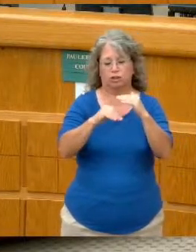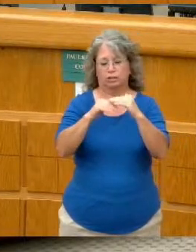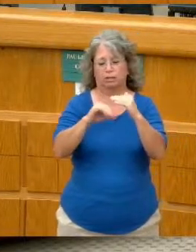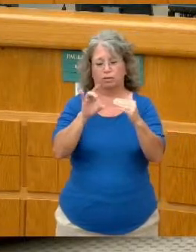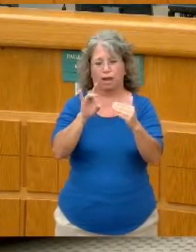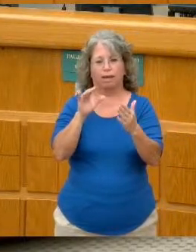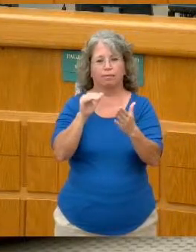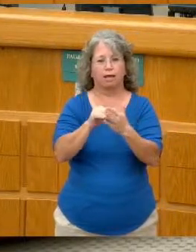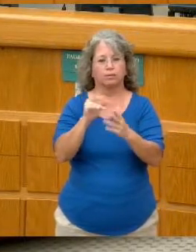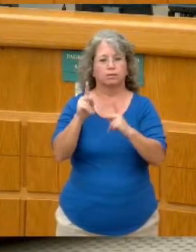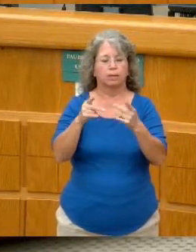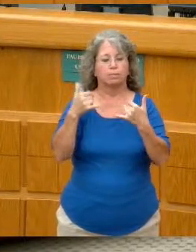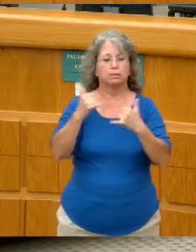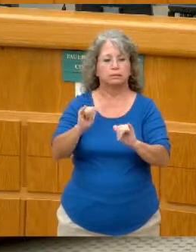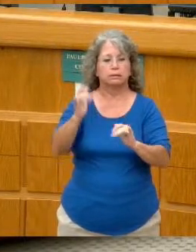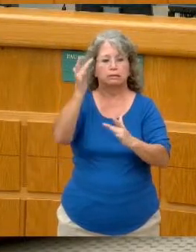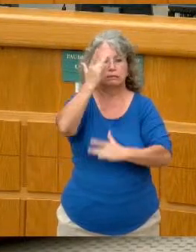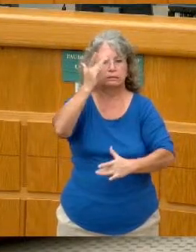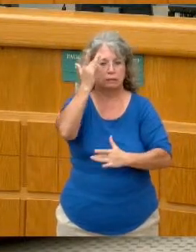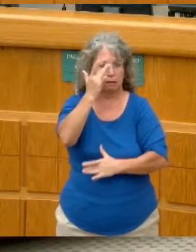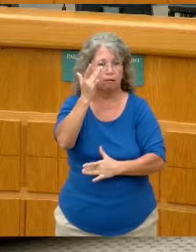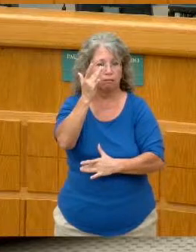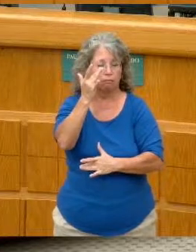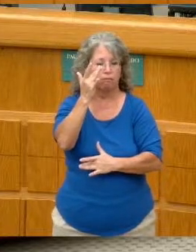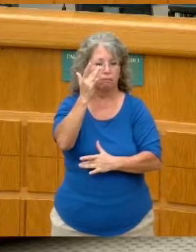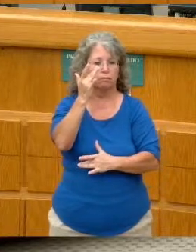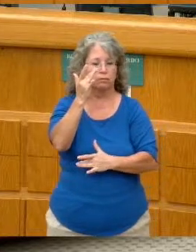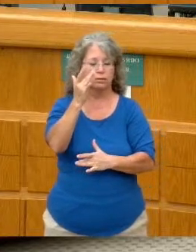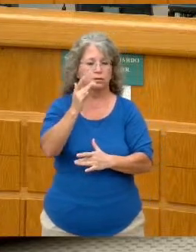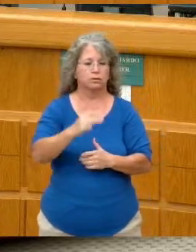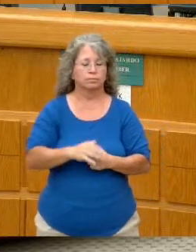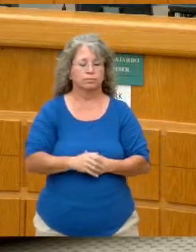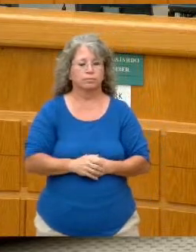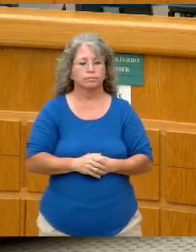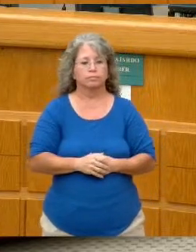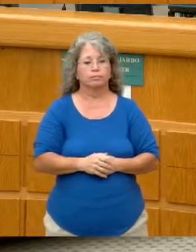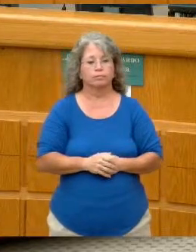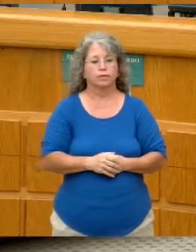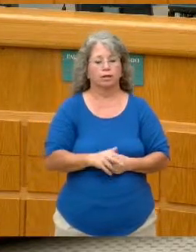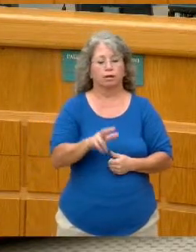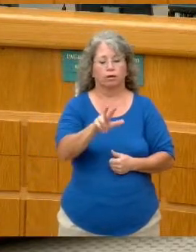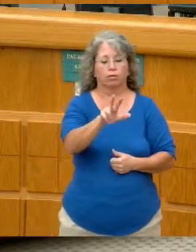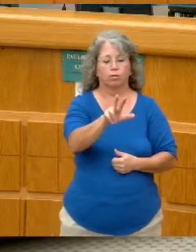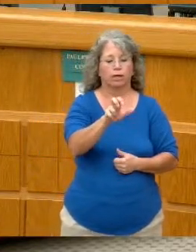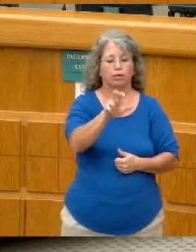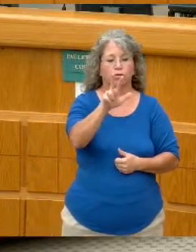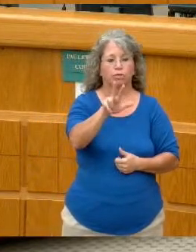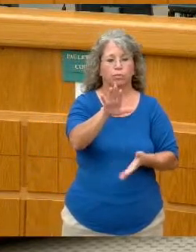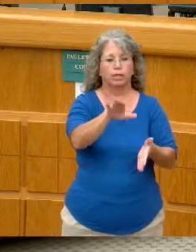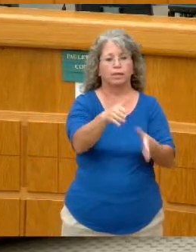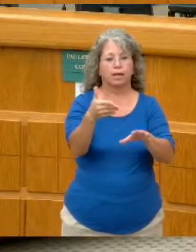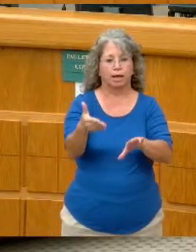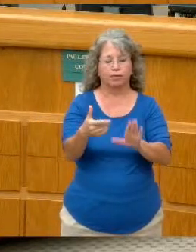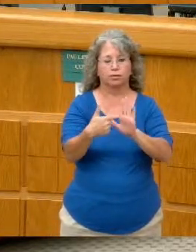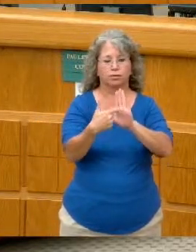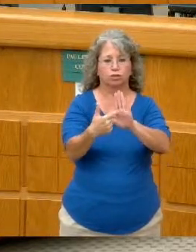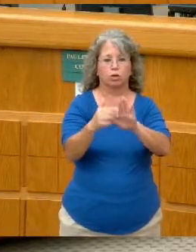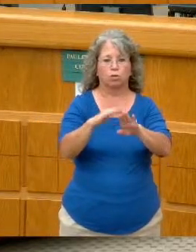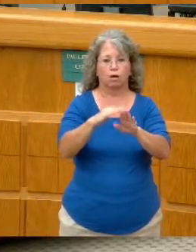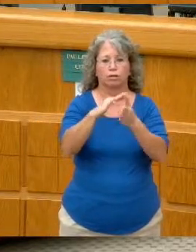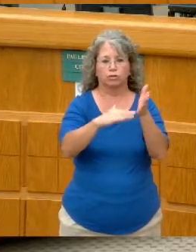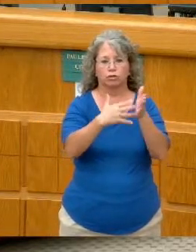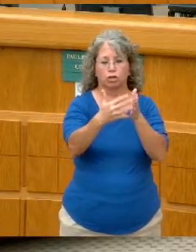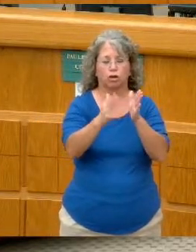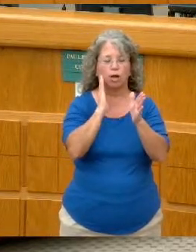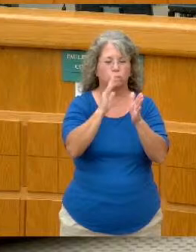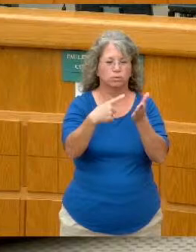active still in Nueces County in terms of the virus still being active. 303 deaths are shown on the chart, and I'll talk about deaths in